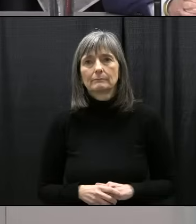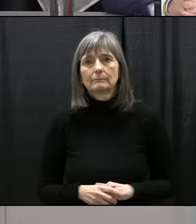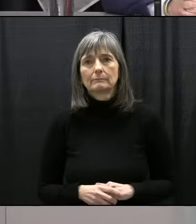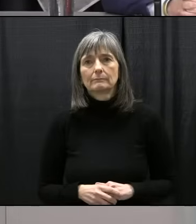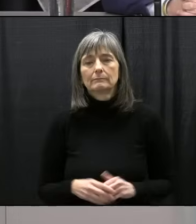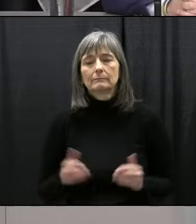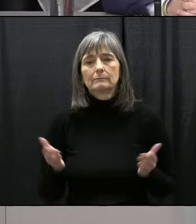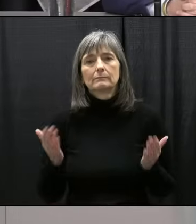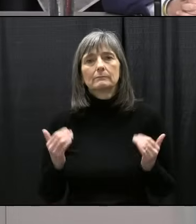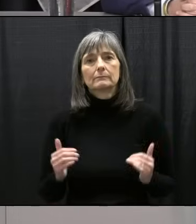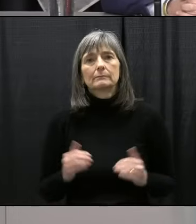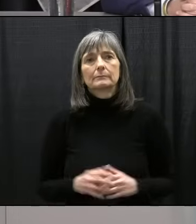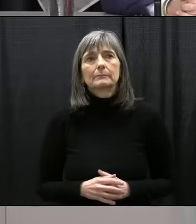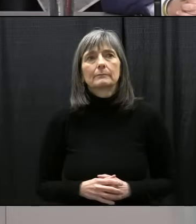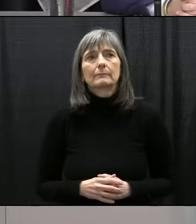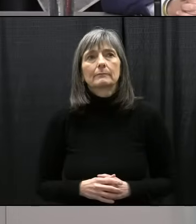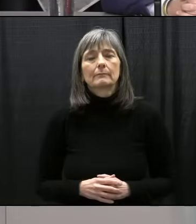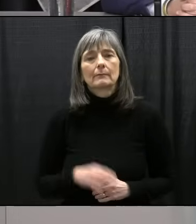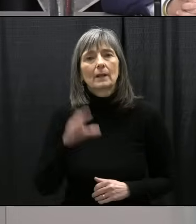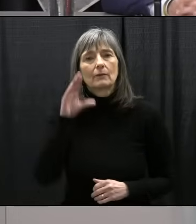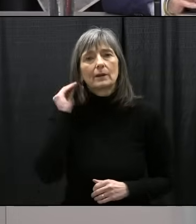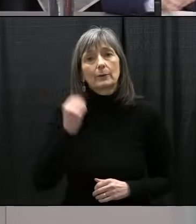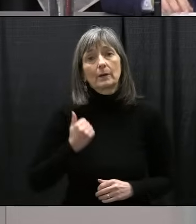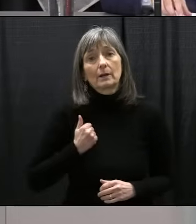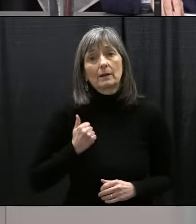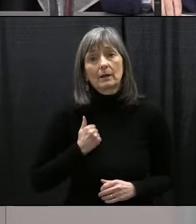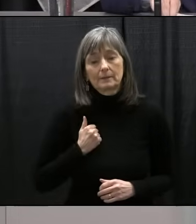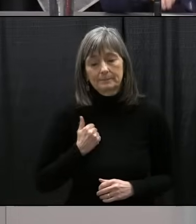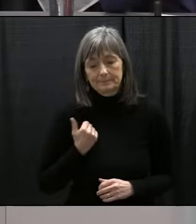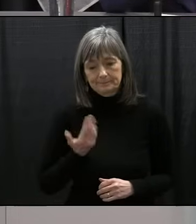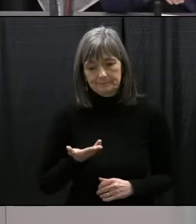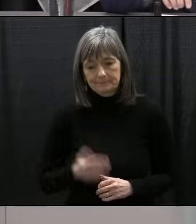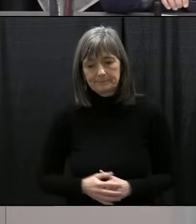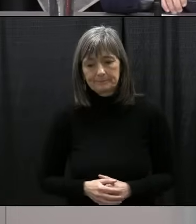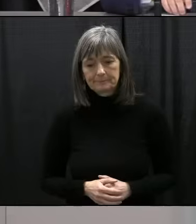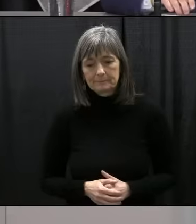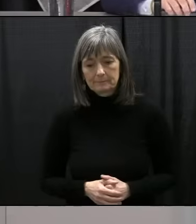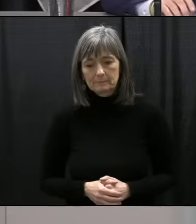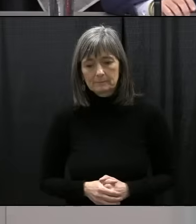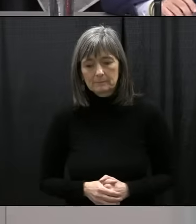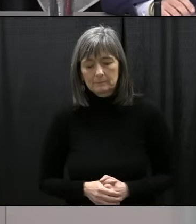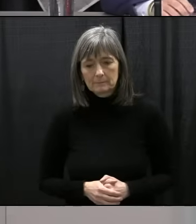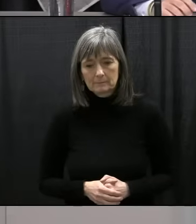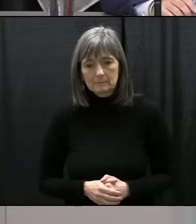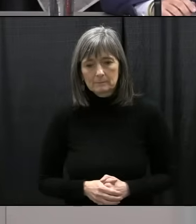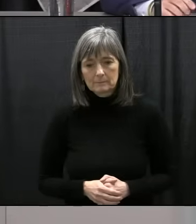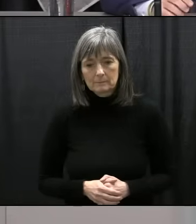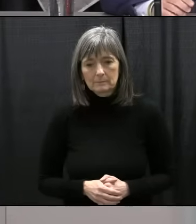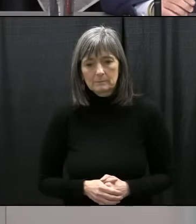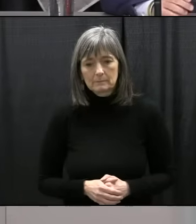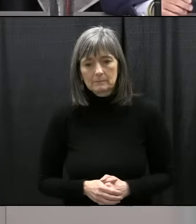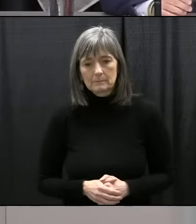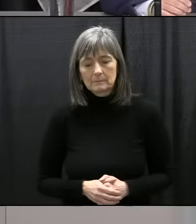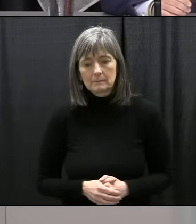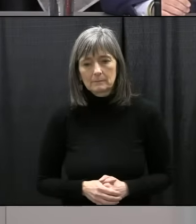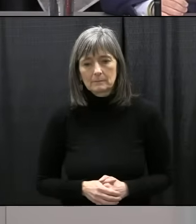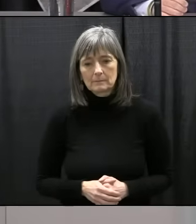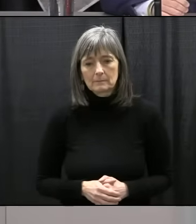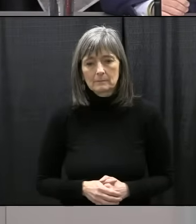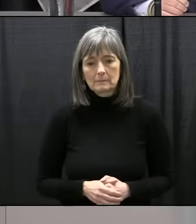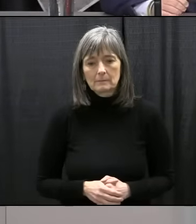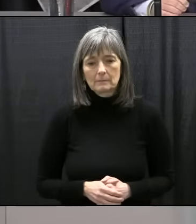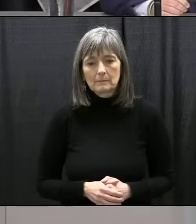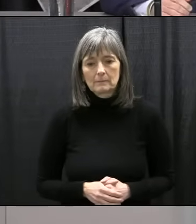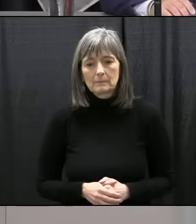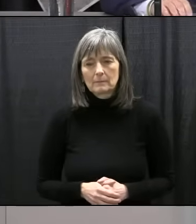Our next questions are from Patrick Butler with Radio Canada. Please go ahead. Hi, my first question is just a clarification.